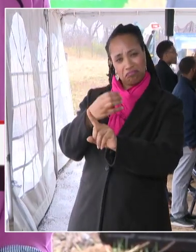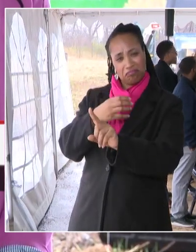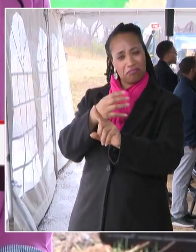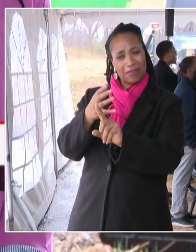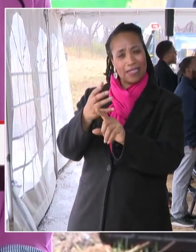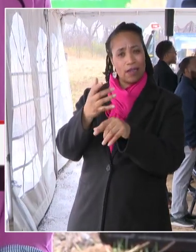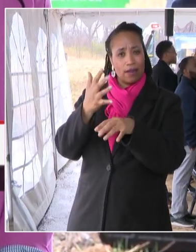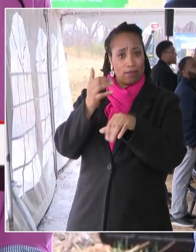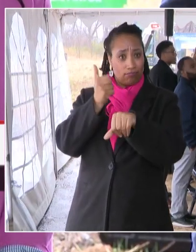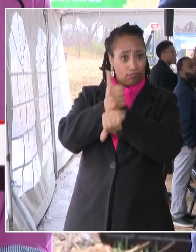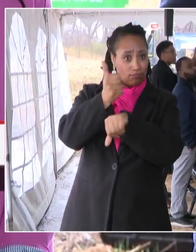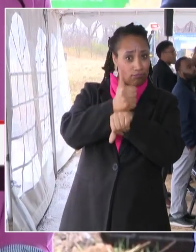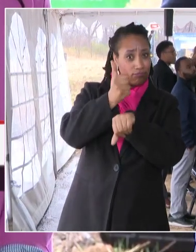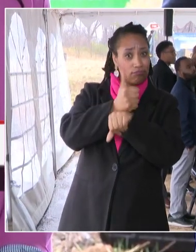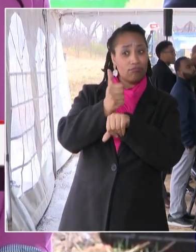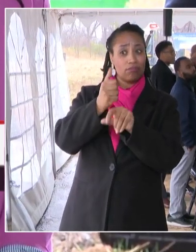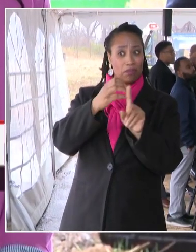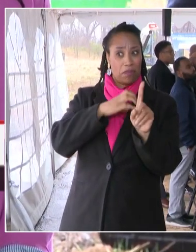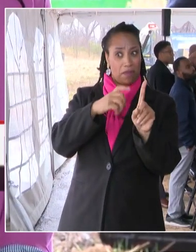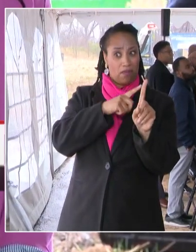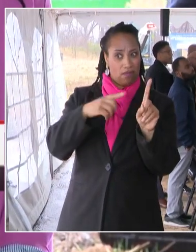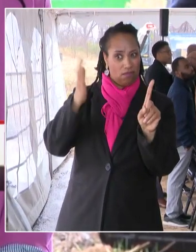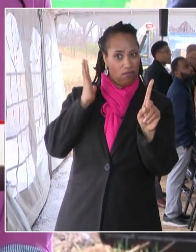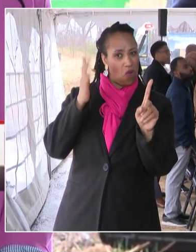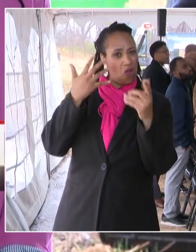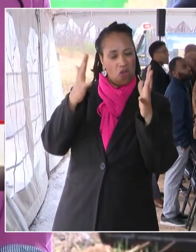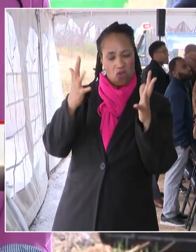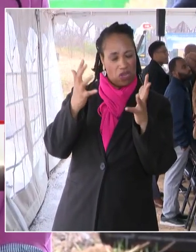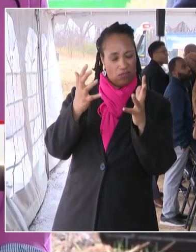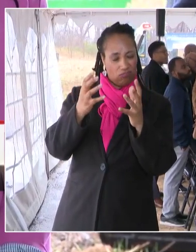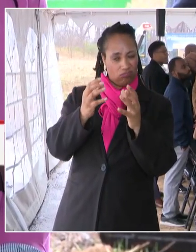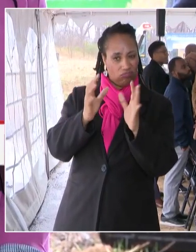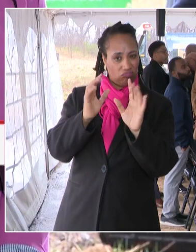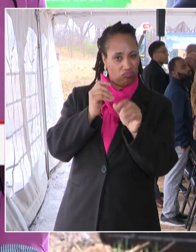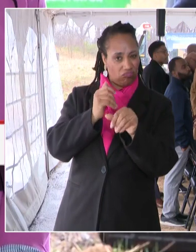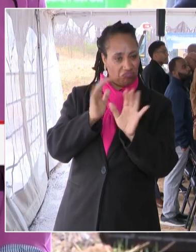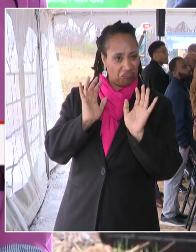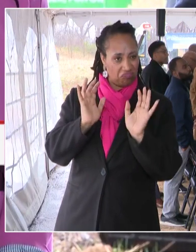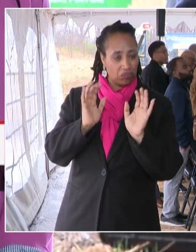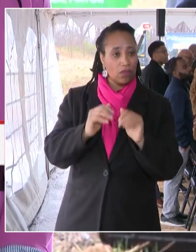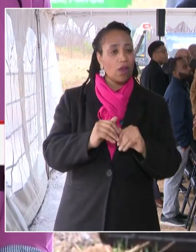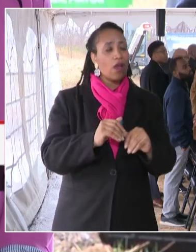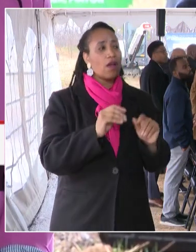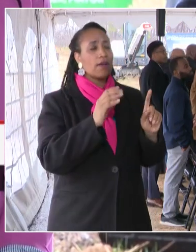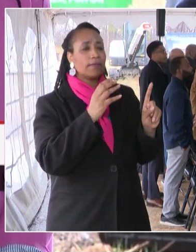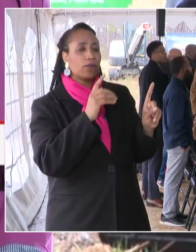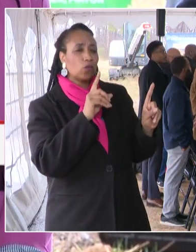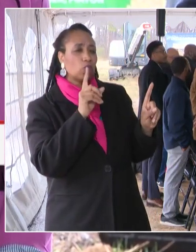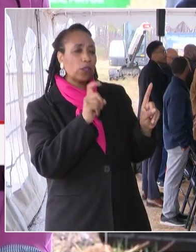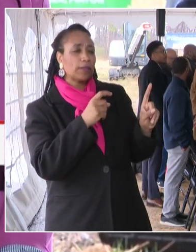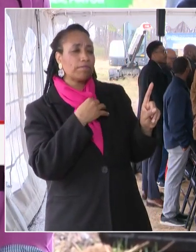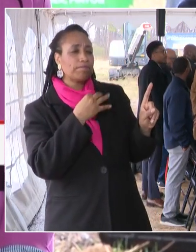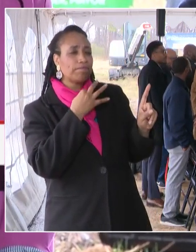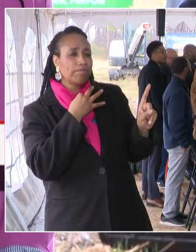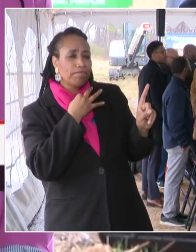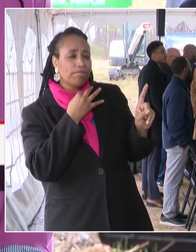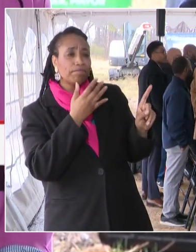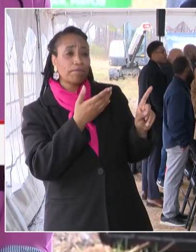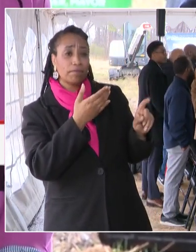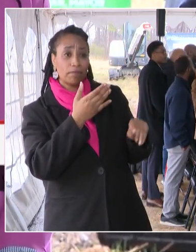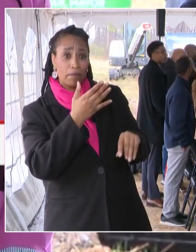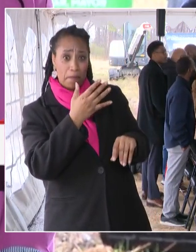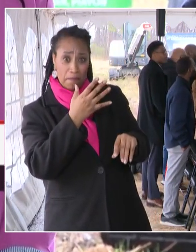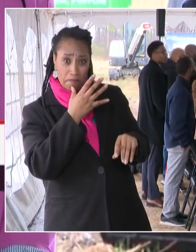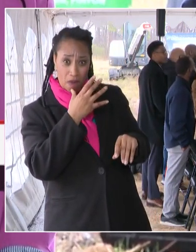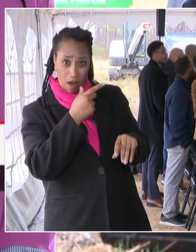Hi, with WTOP, the moms that were grilling you guys and calling in, what were they saying, and how is this new community center going to change